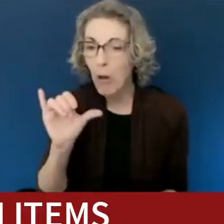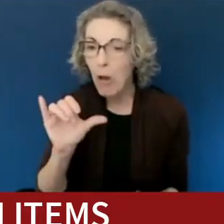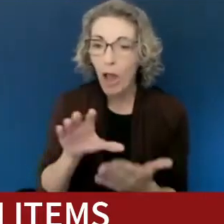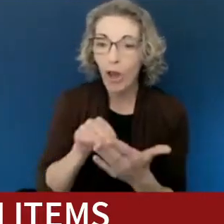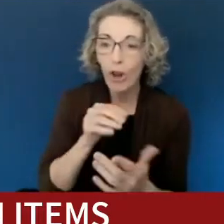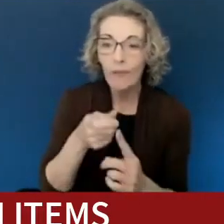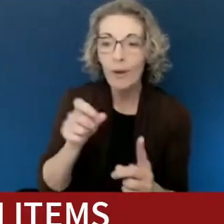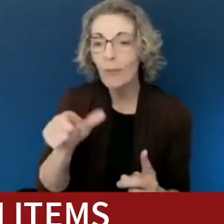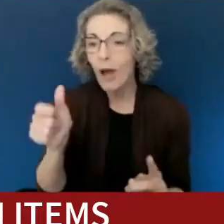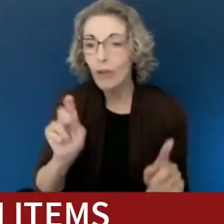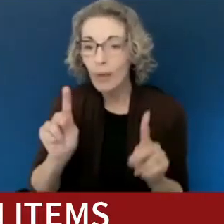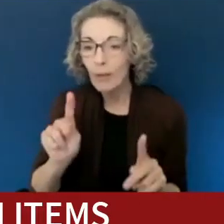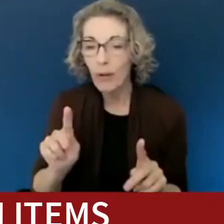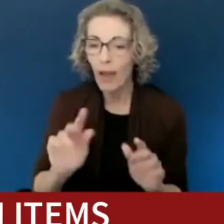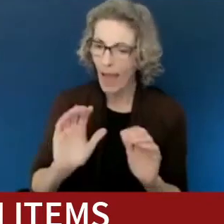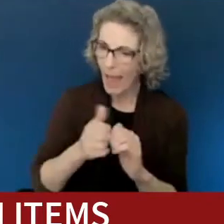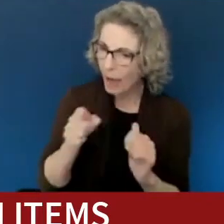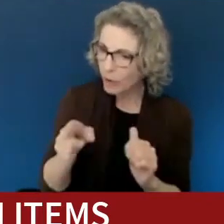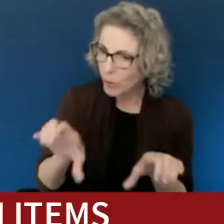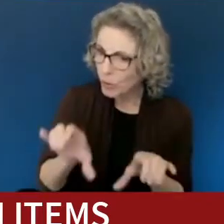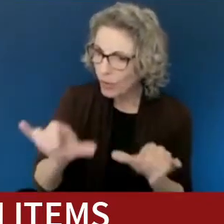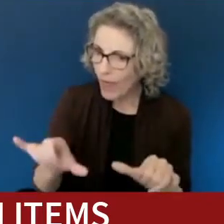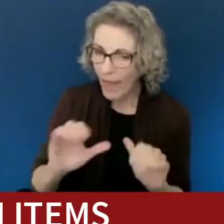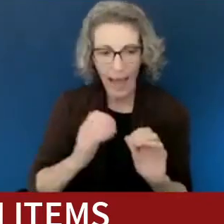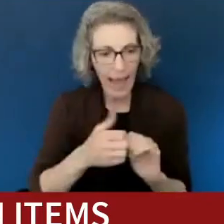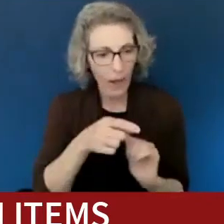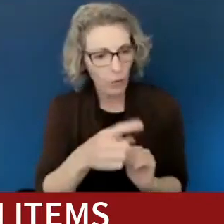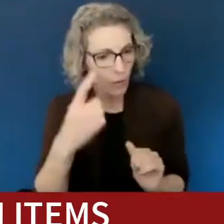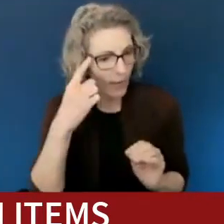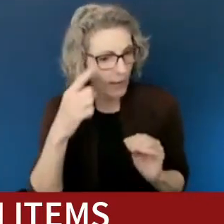do that? How do you think about that?